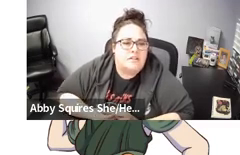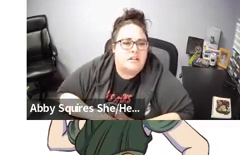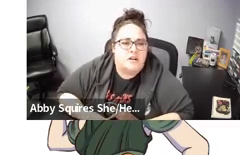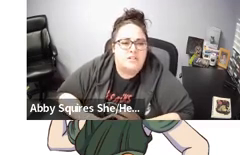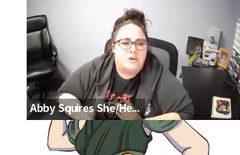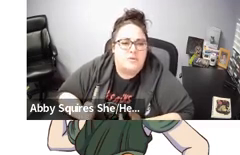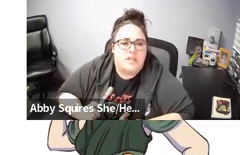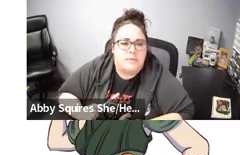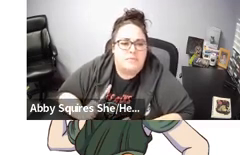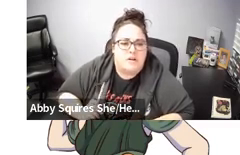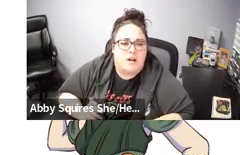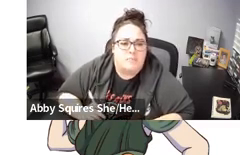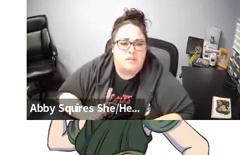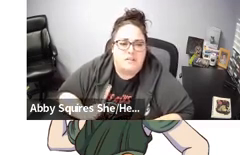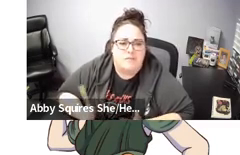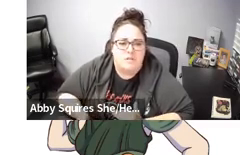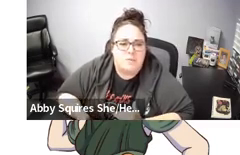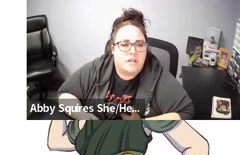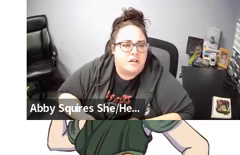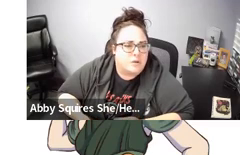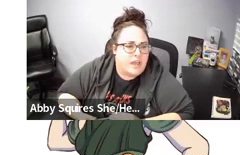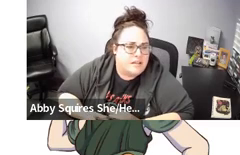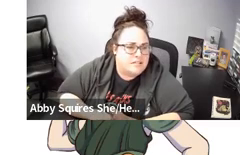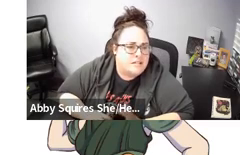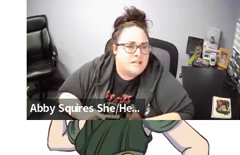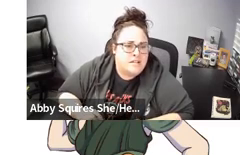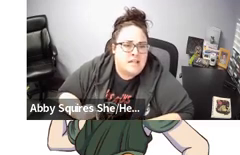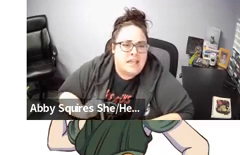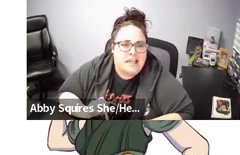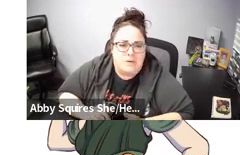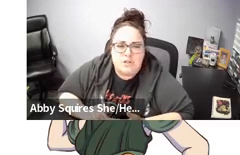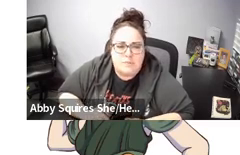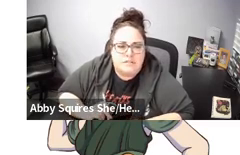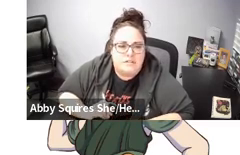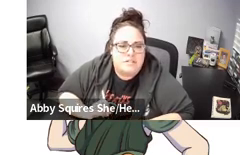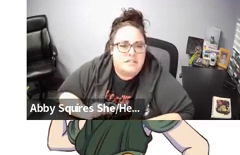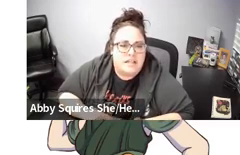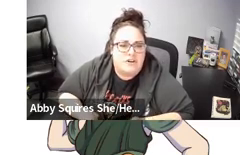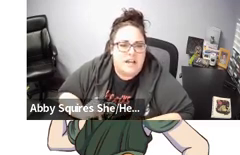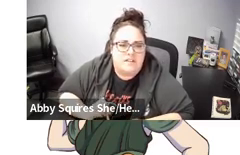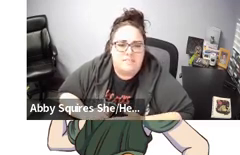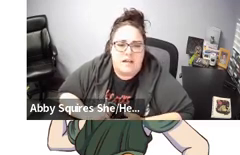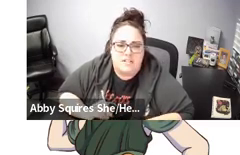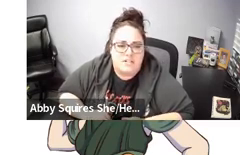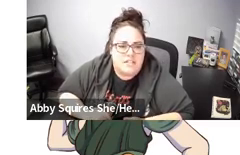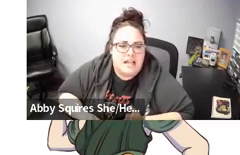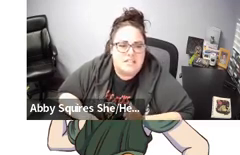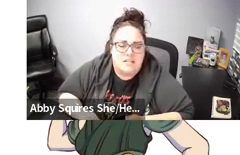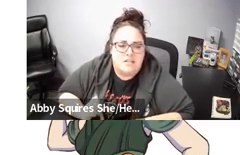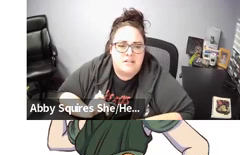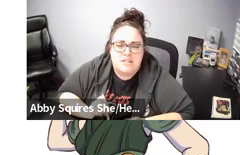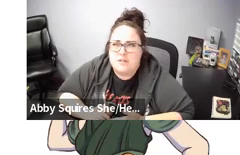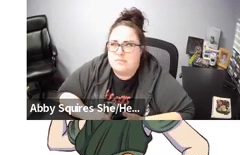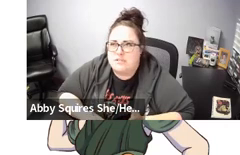And it also, they like Roll 20 also has encounter builders and interactive monster